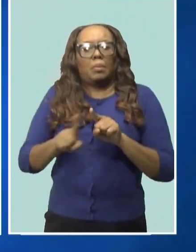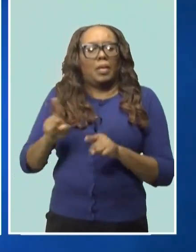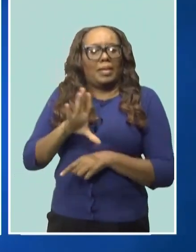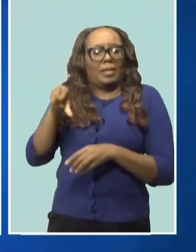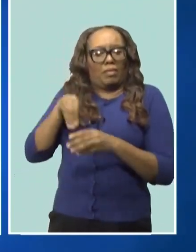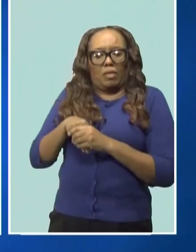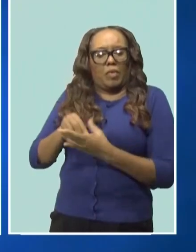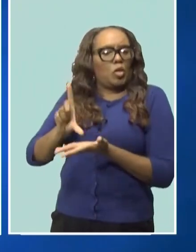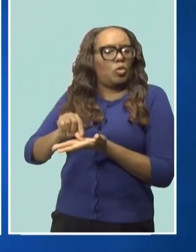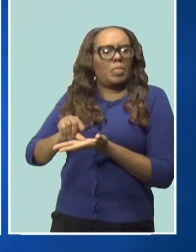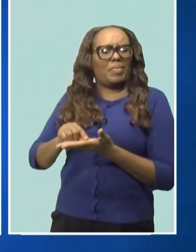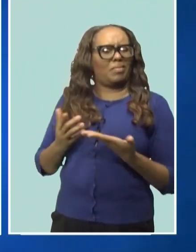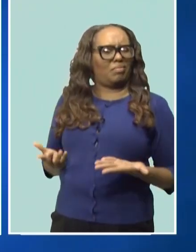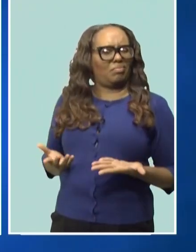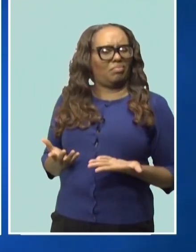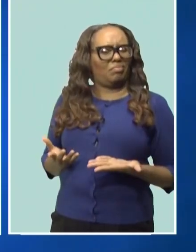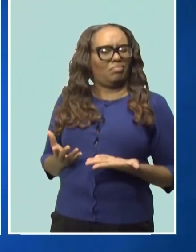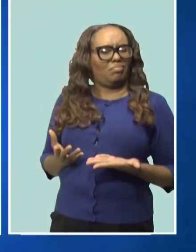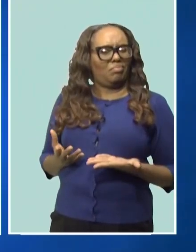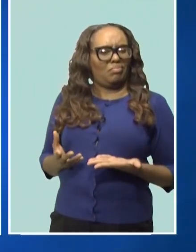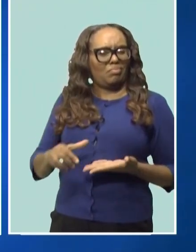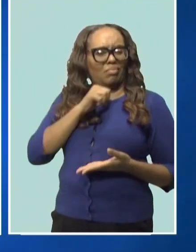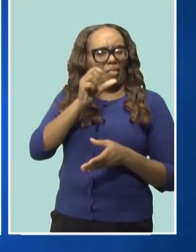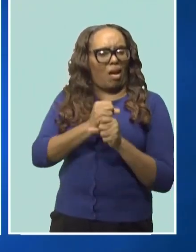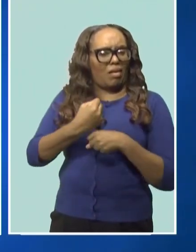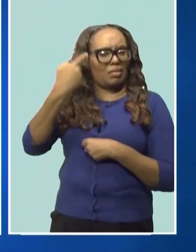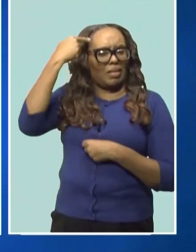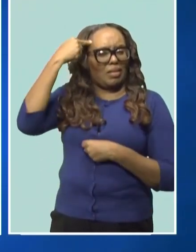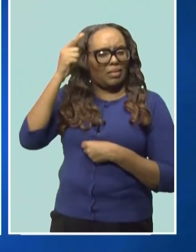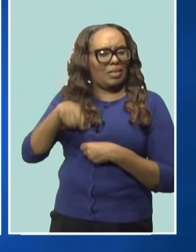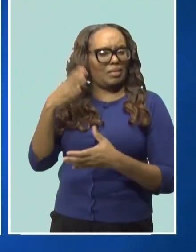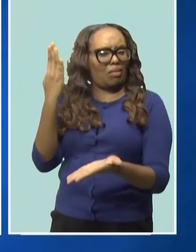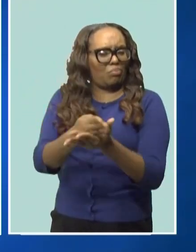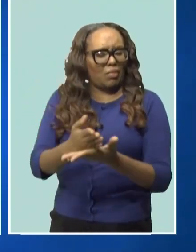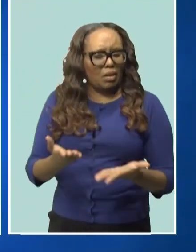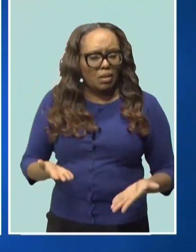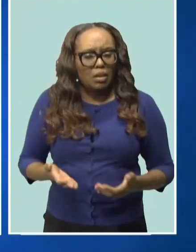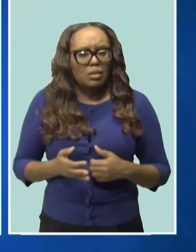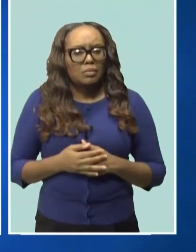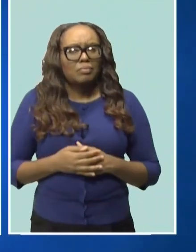news? That baffles me, and I would like to see that stopped.